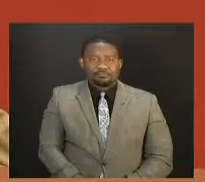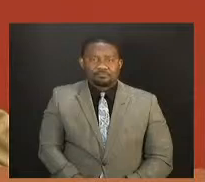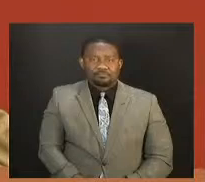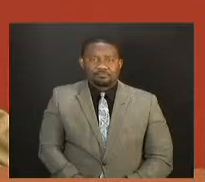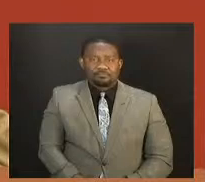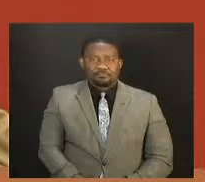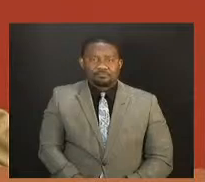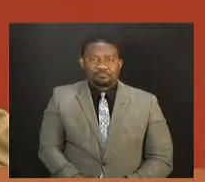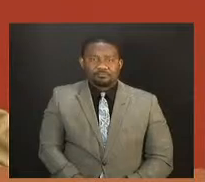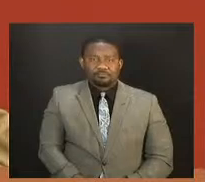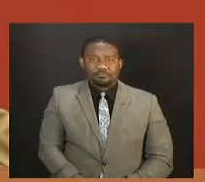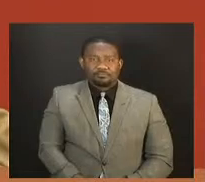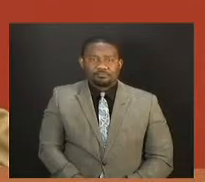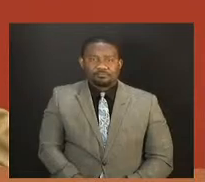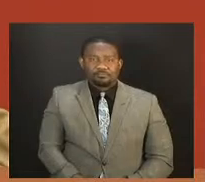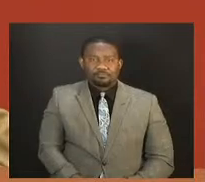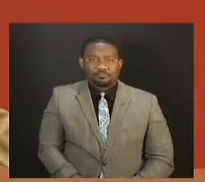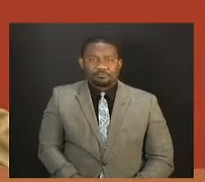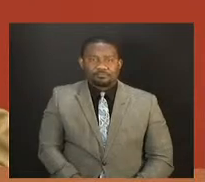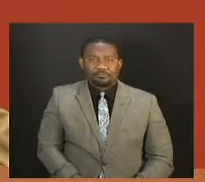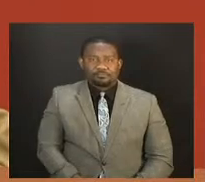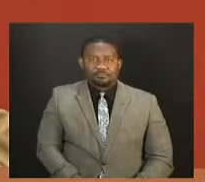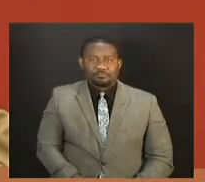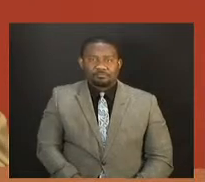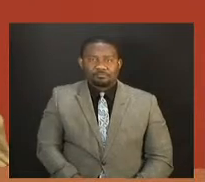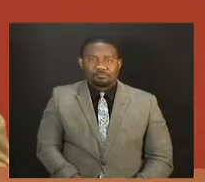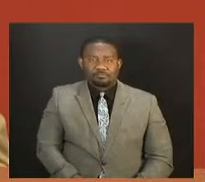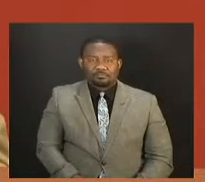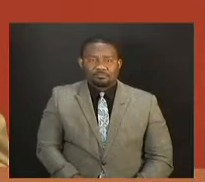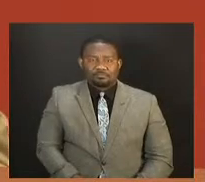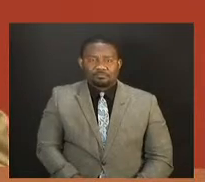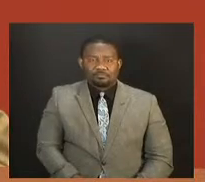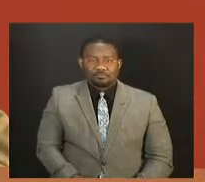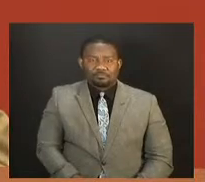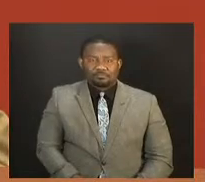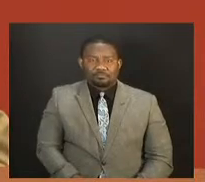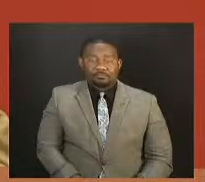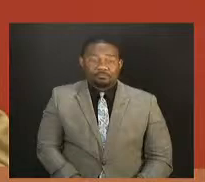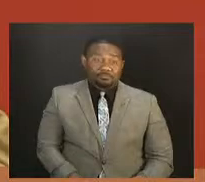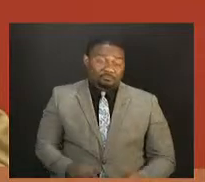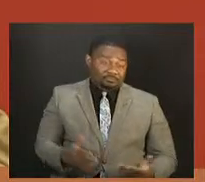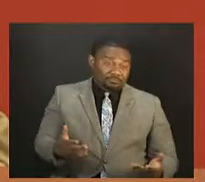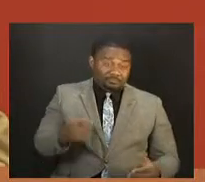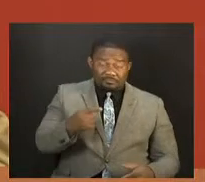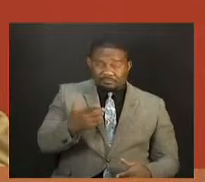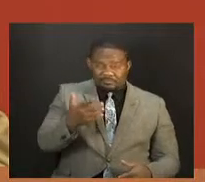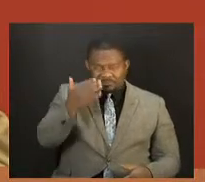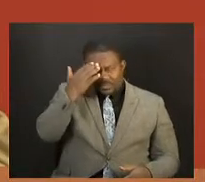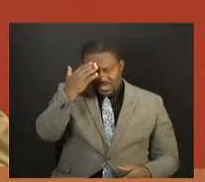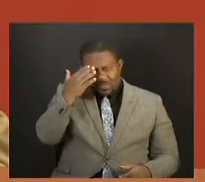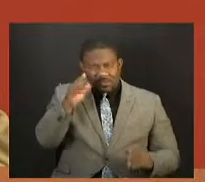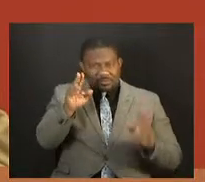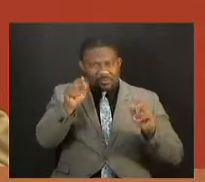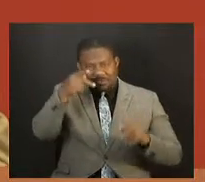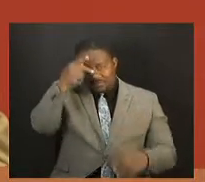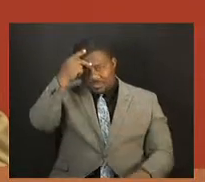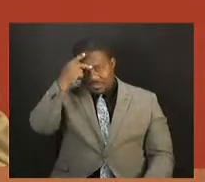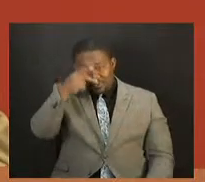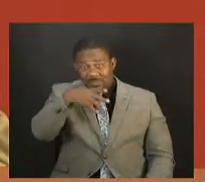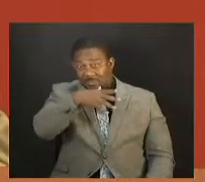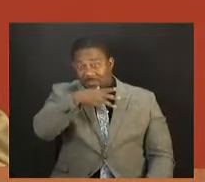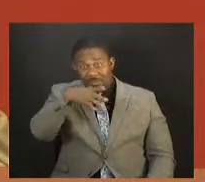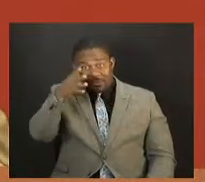respect, honorable members, there is an adage that says that if the farm is not long, your water